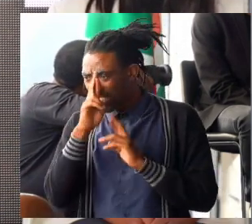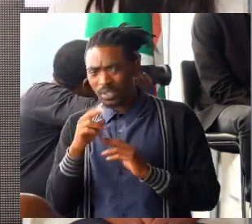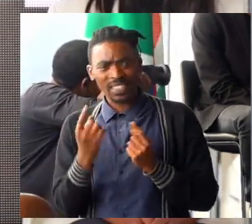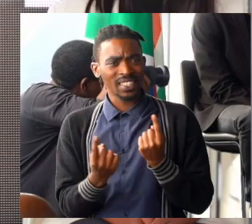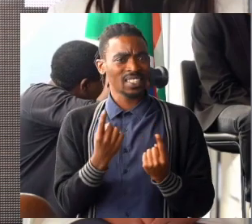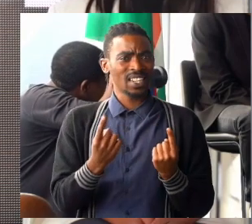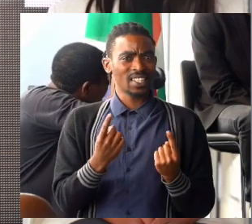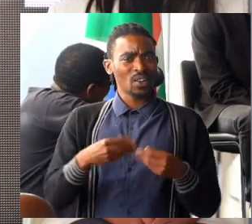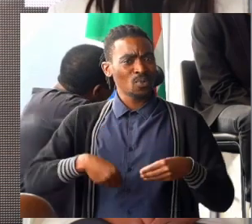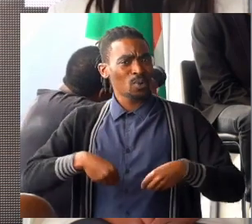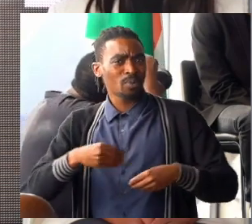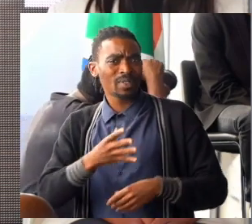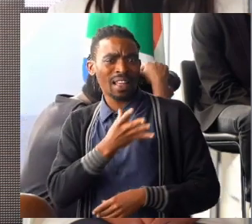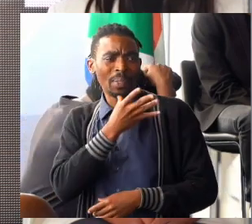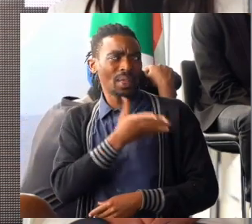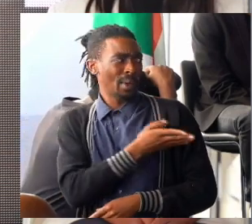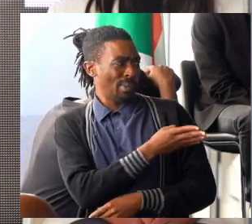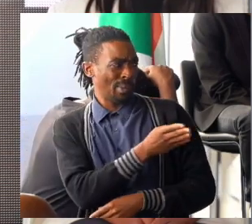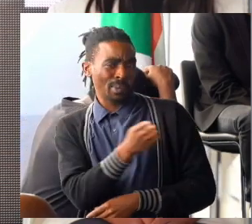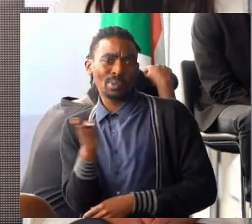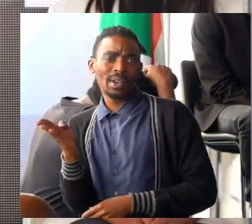is driven from the very top.